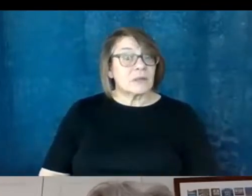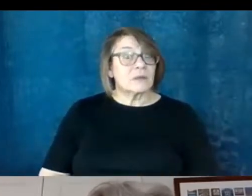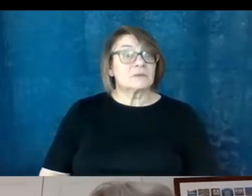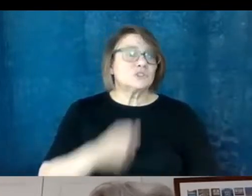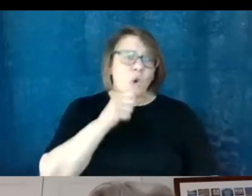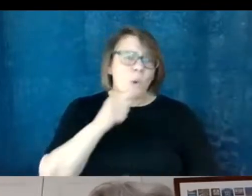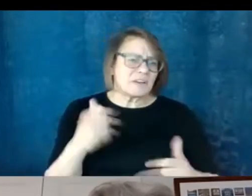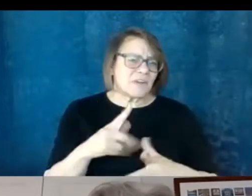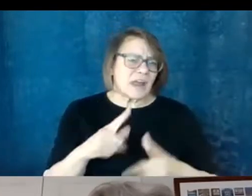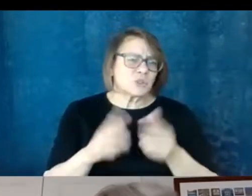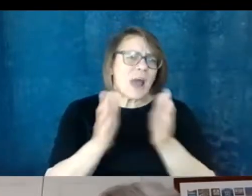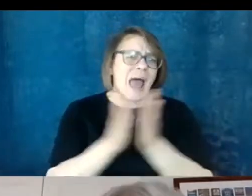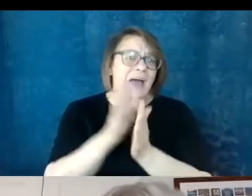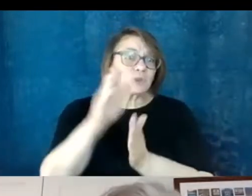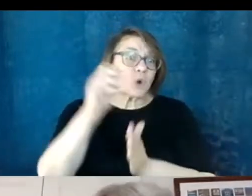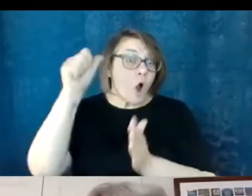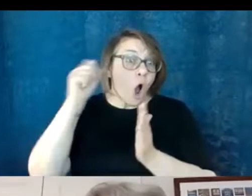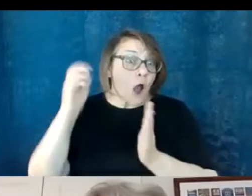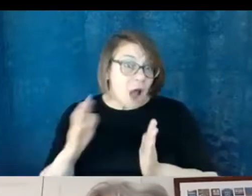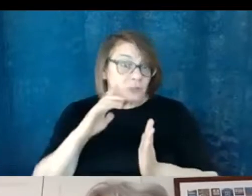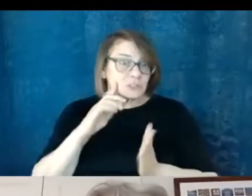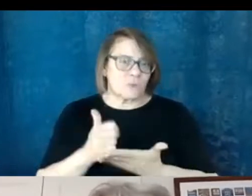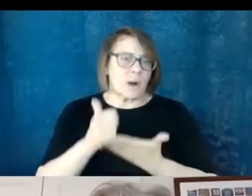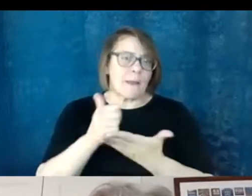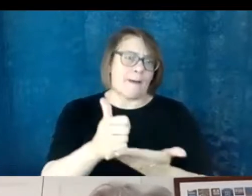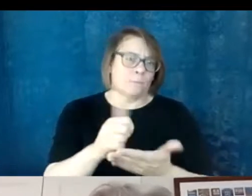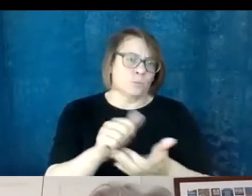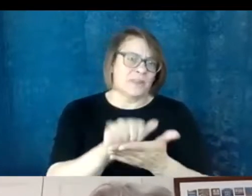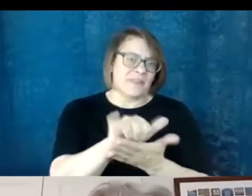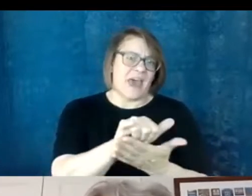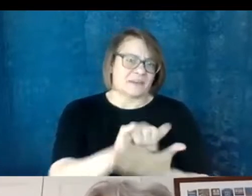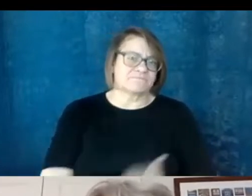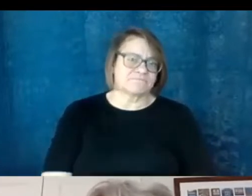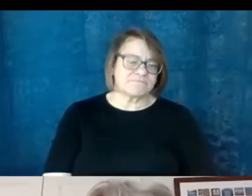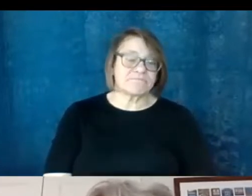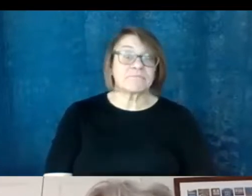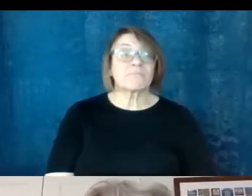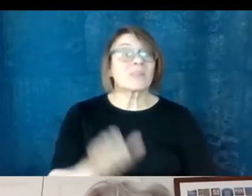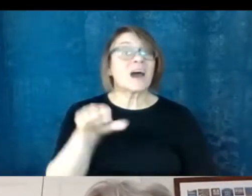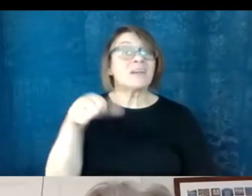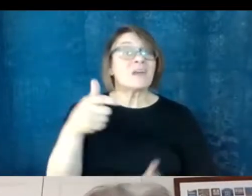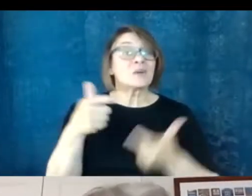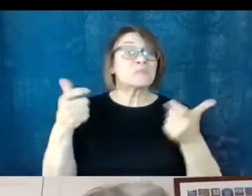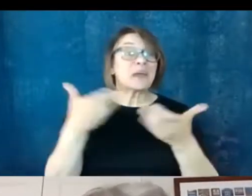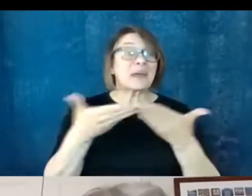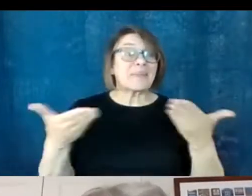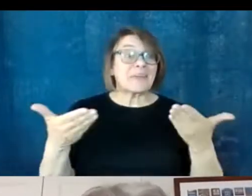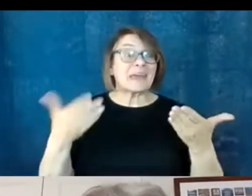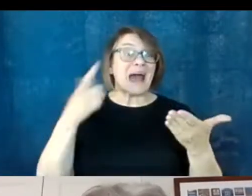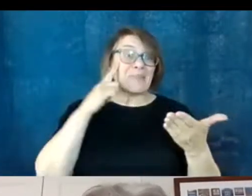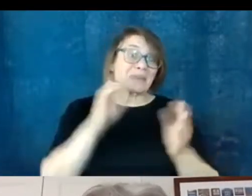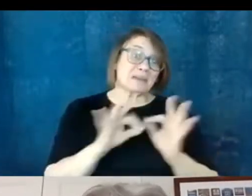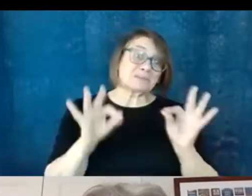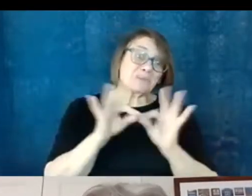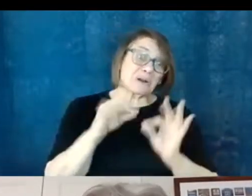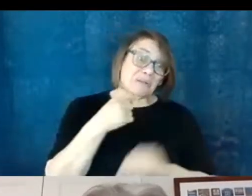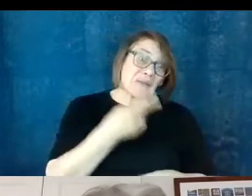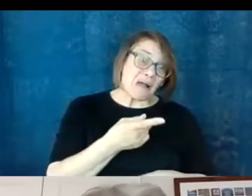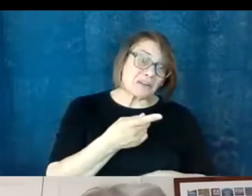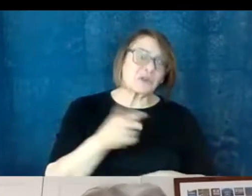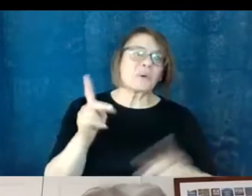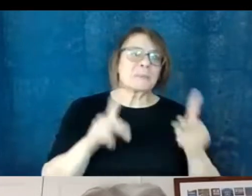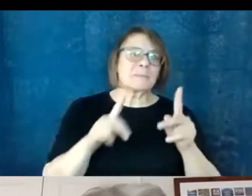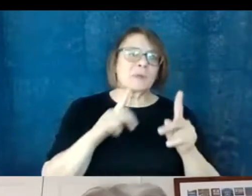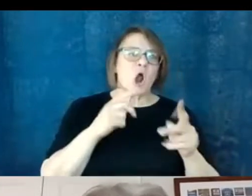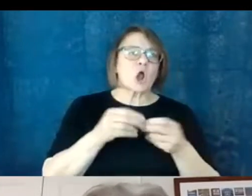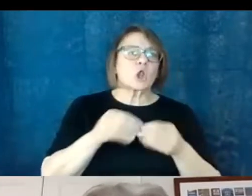be afraid to ask your audiologist for help in that. The other big thing that I think is worth mentioning is that people are losing their hearing